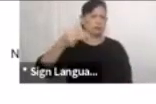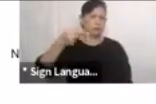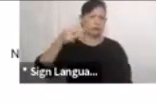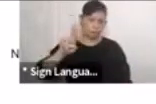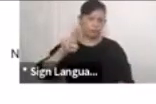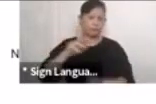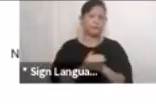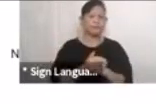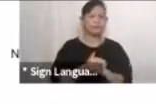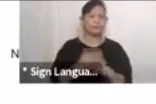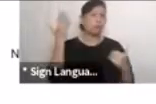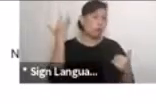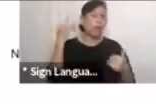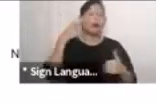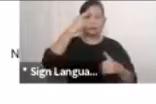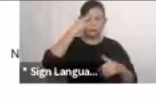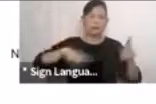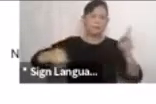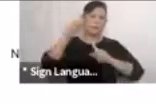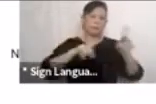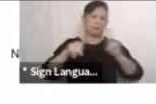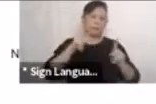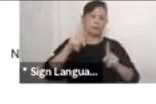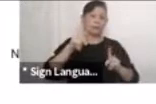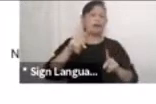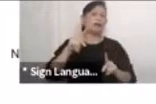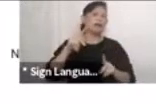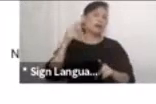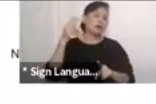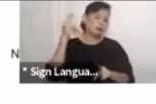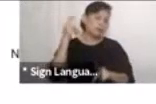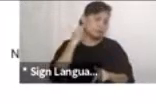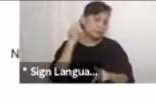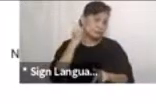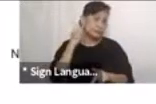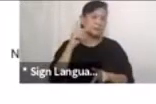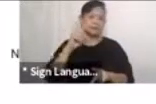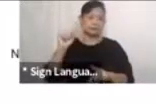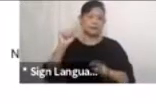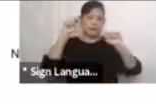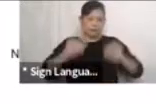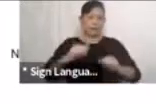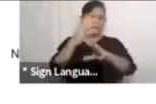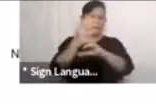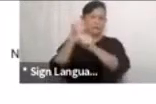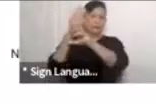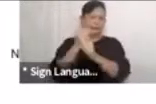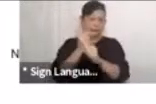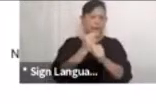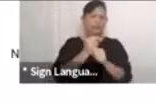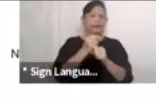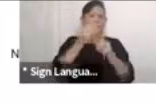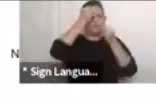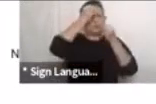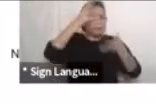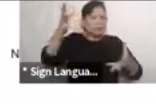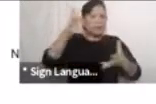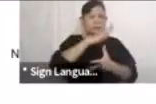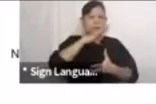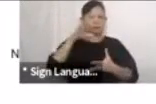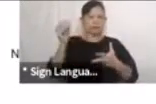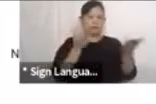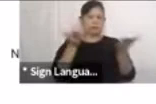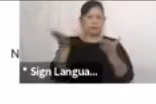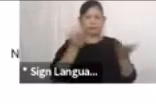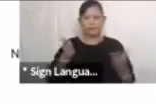so that the people living with hearing disabilities would get more life-saving information and services on SRHR.